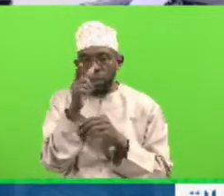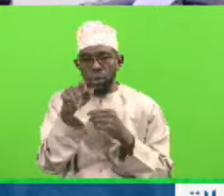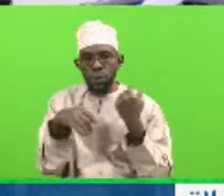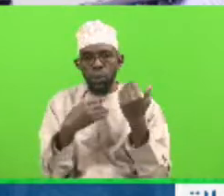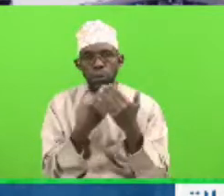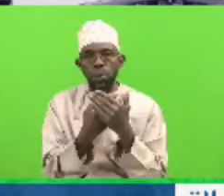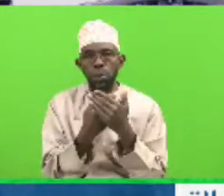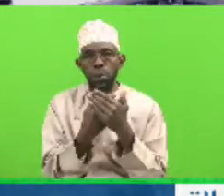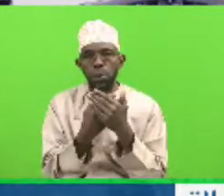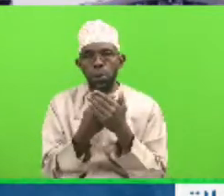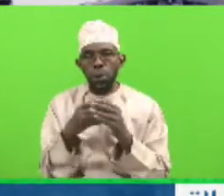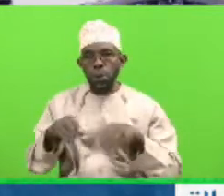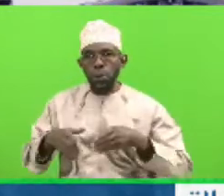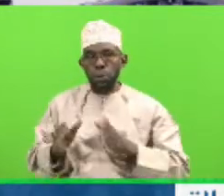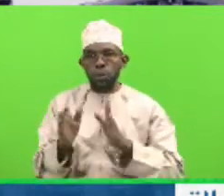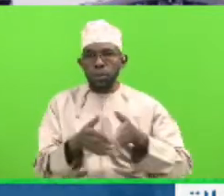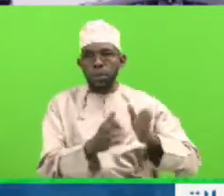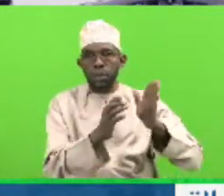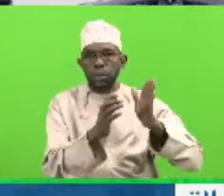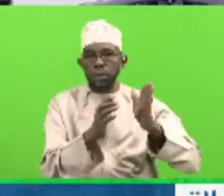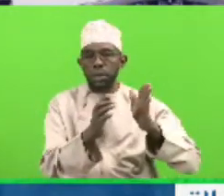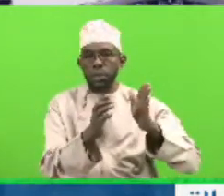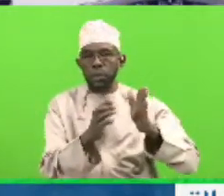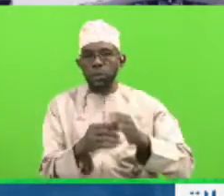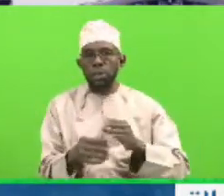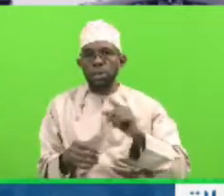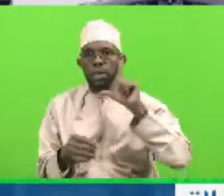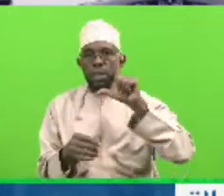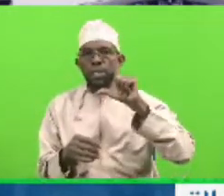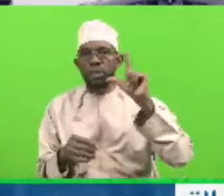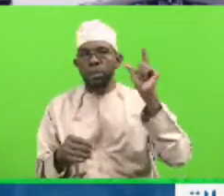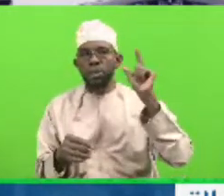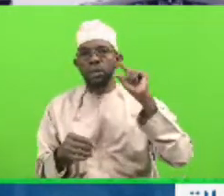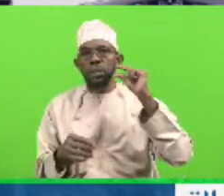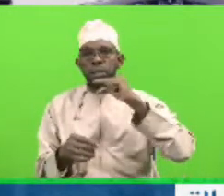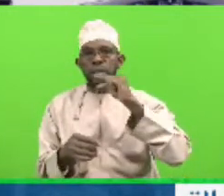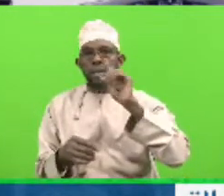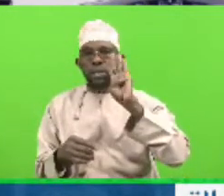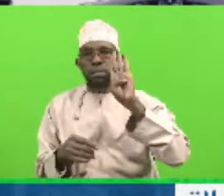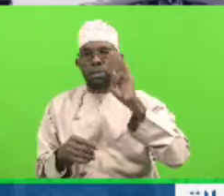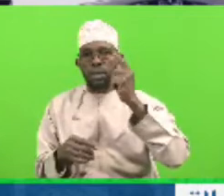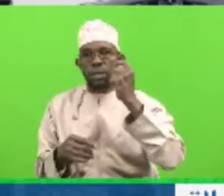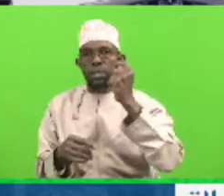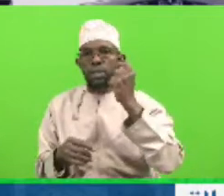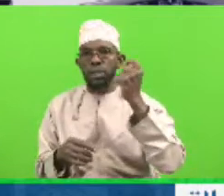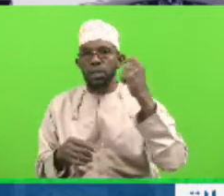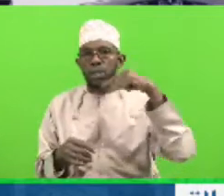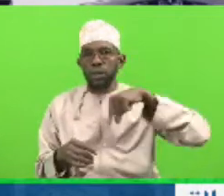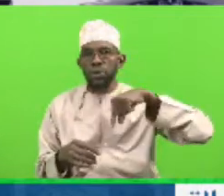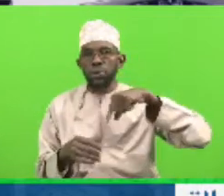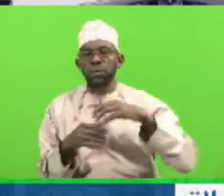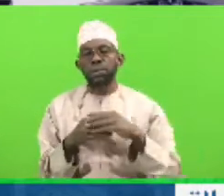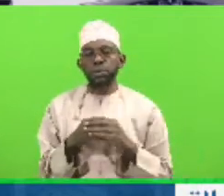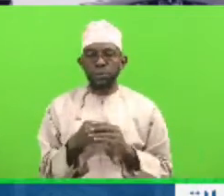All opportunities are being used by the LGBTQ movement to advance their agenda.